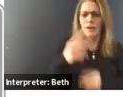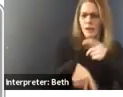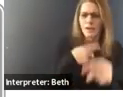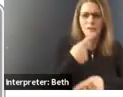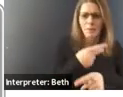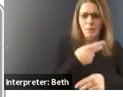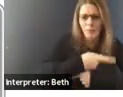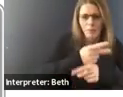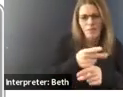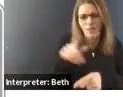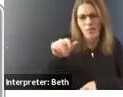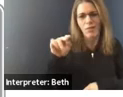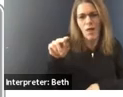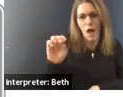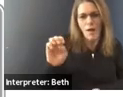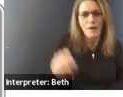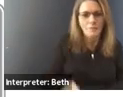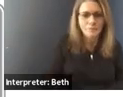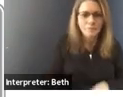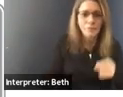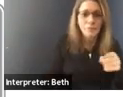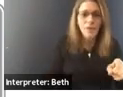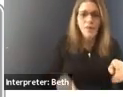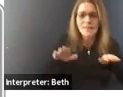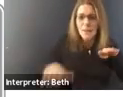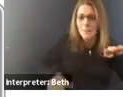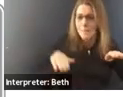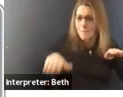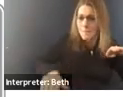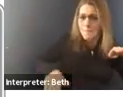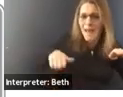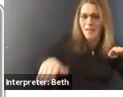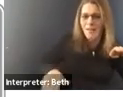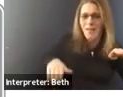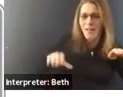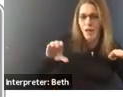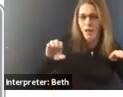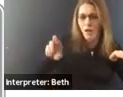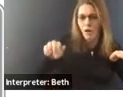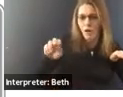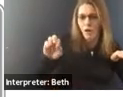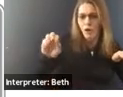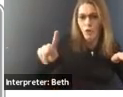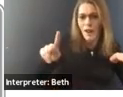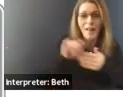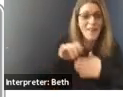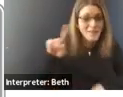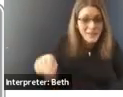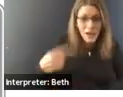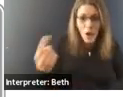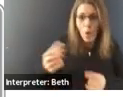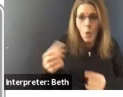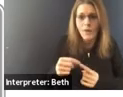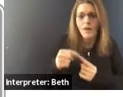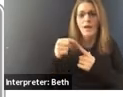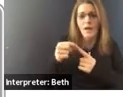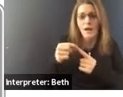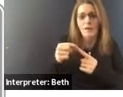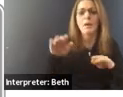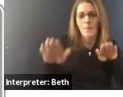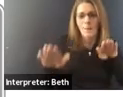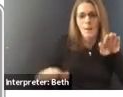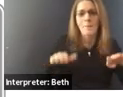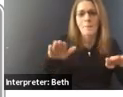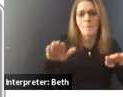on. And this pedal crank is the only custom pedal crank that the company